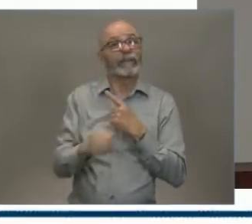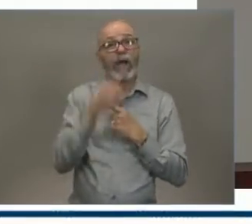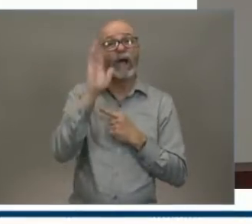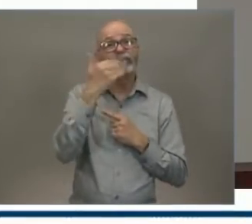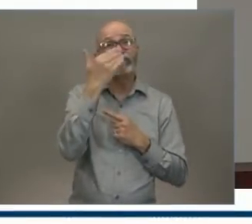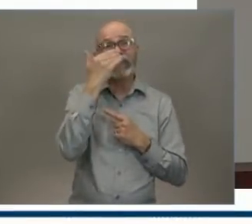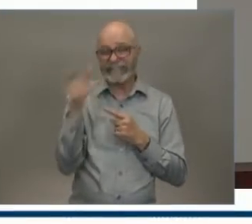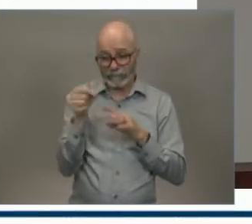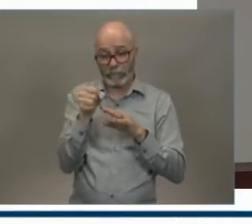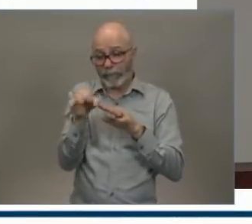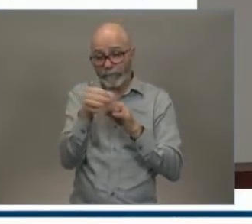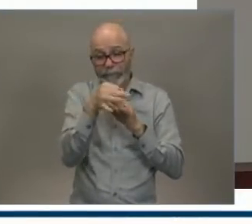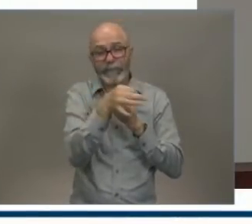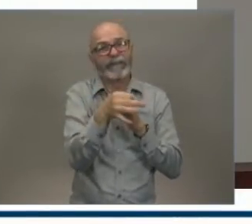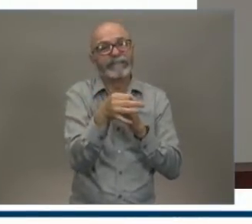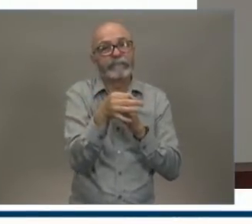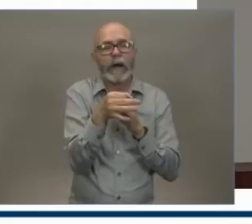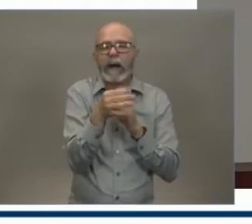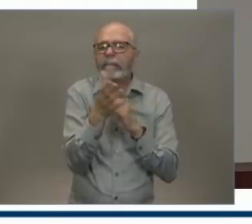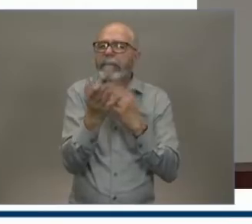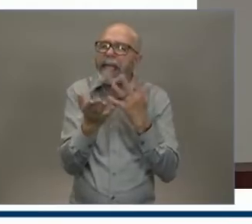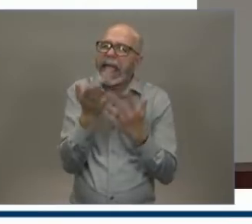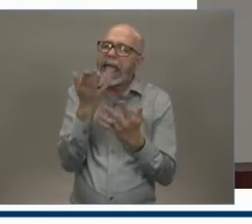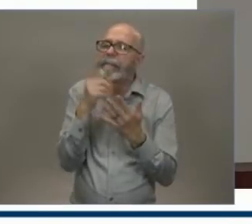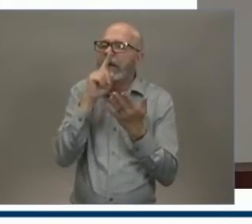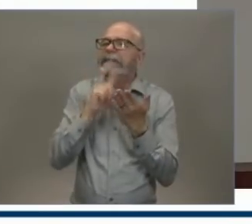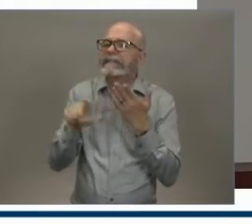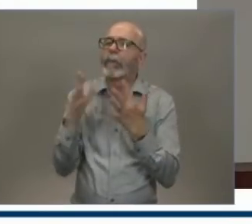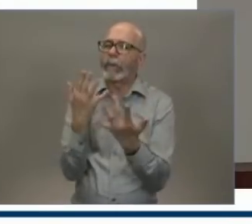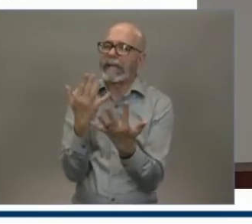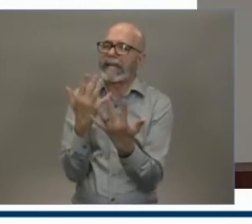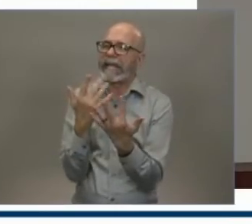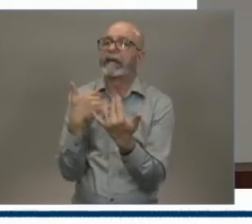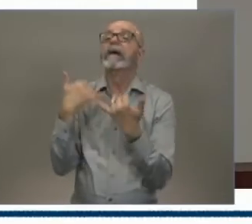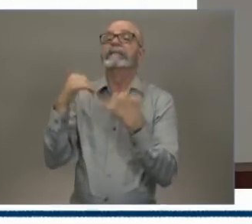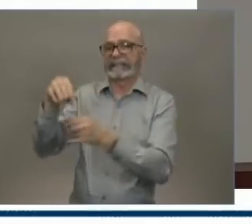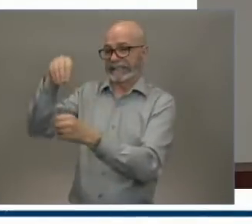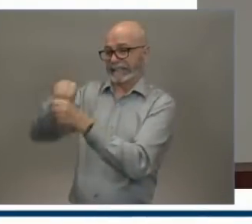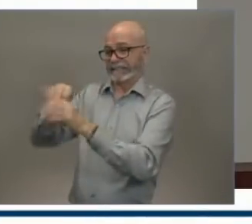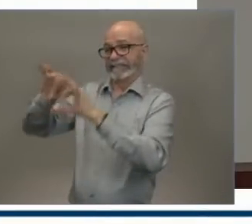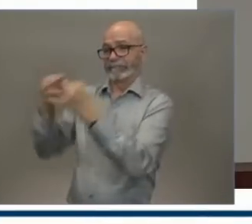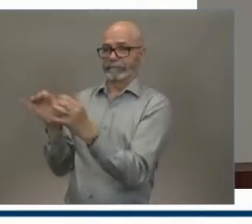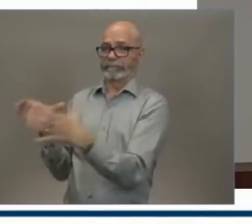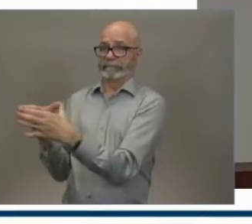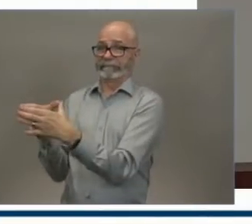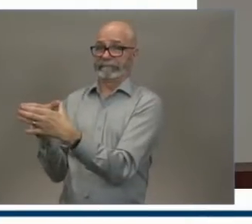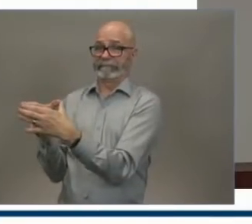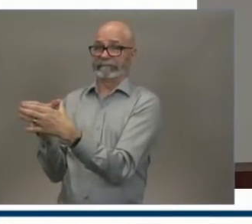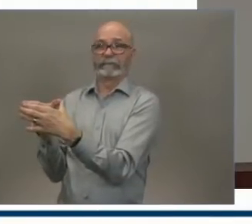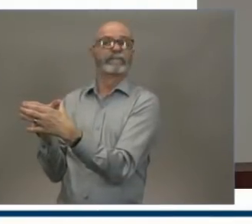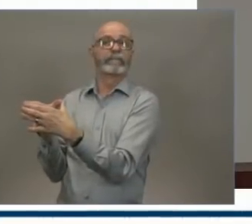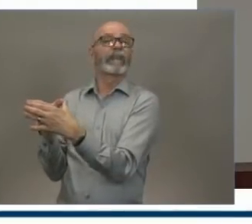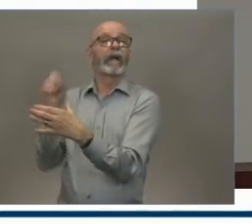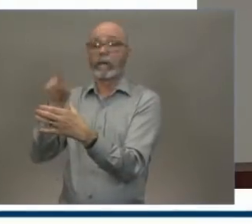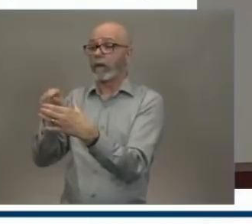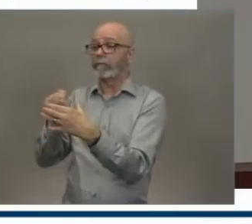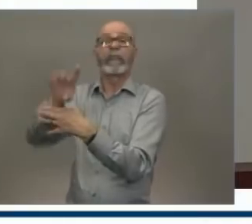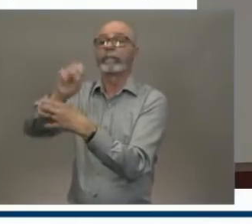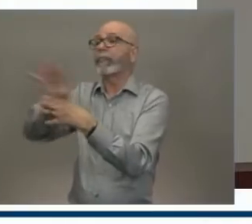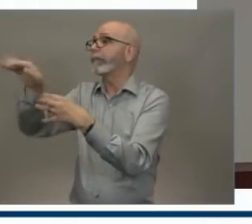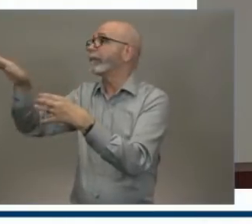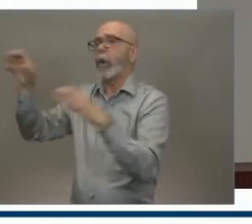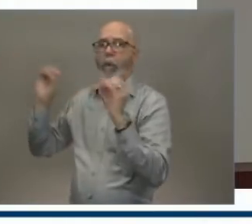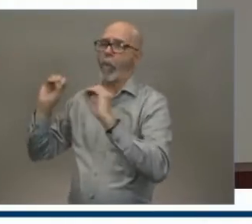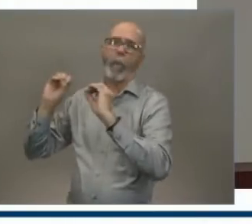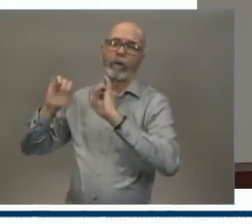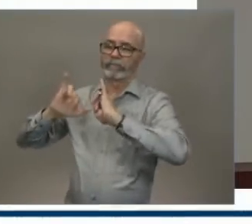case. It's likely they had that variant case, but they were within the household, and there was no spread beyond that household with any